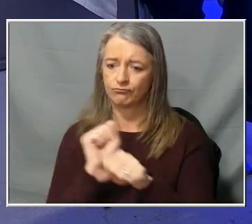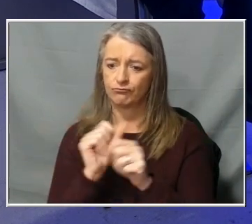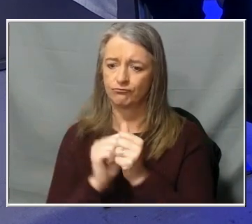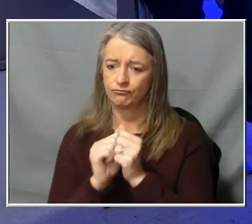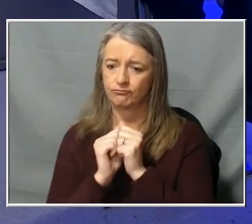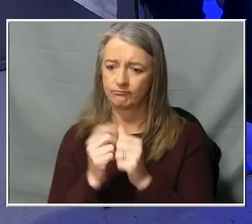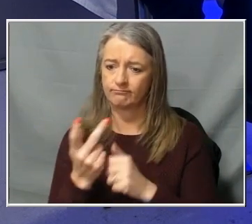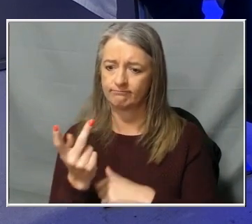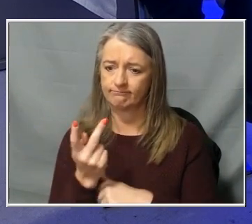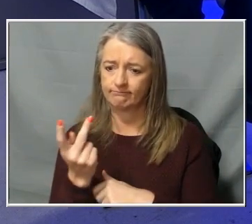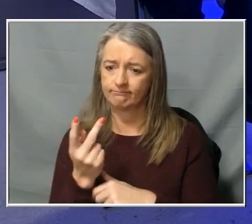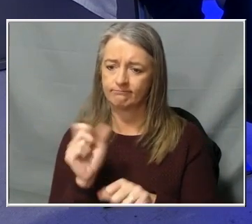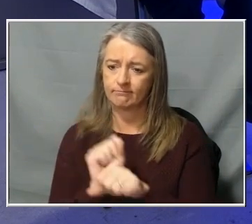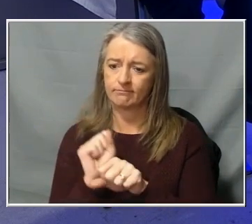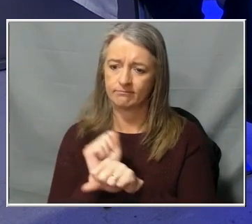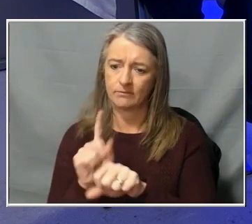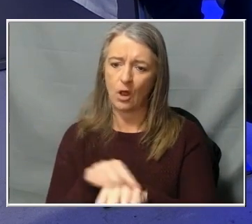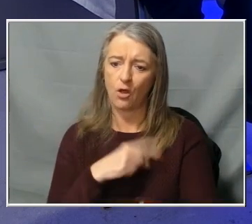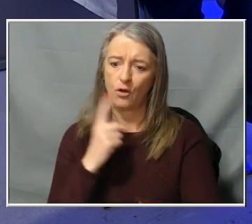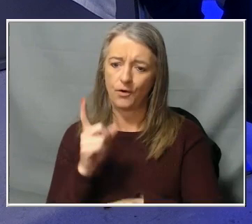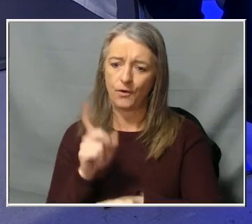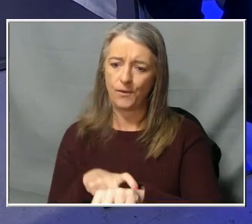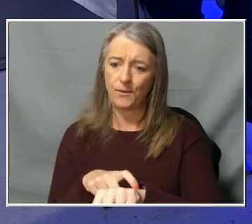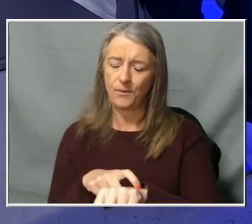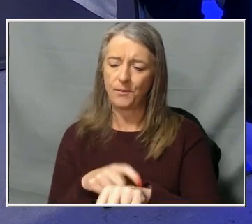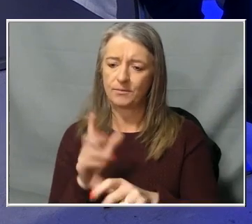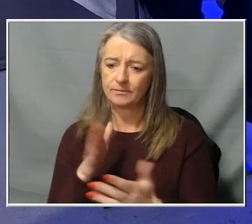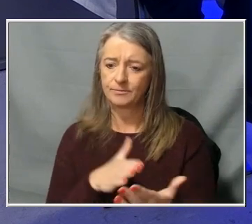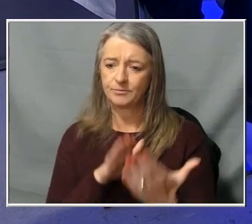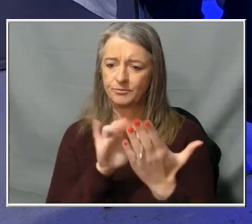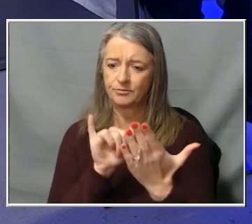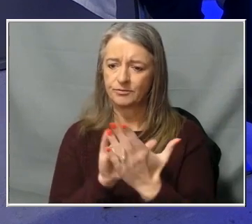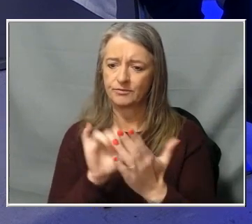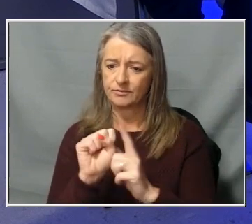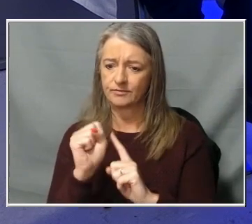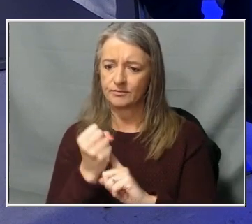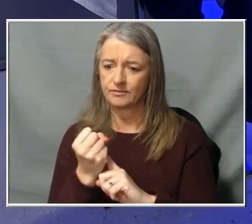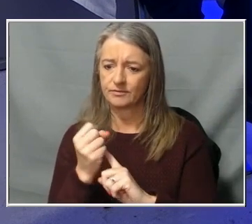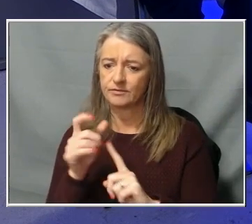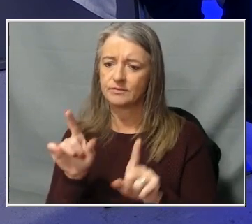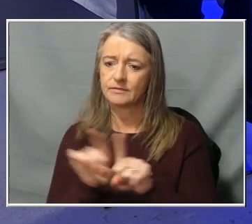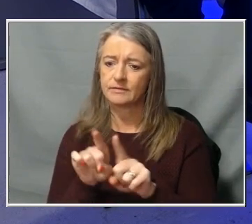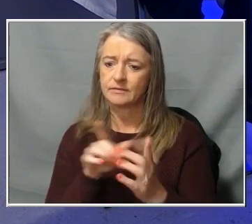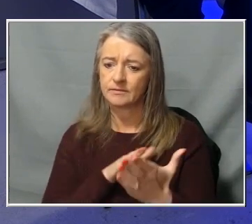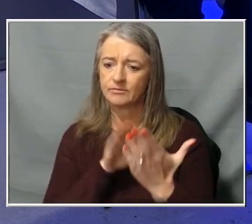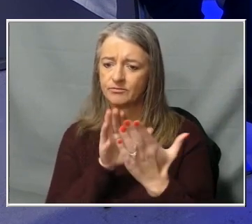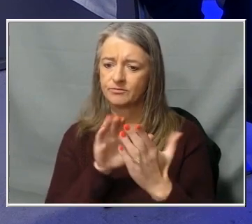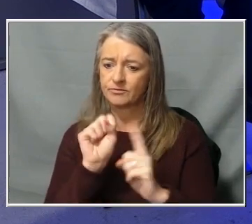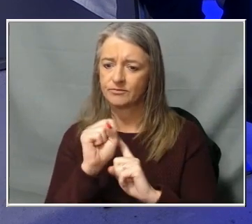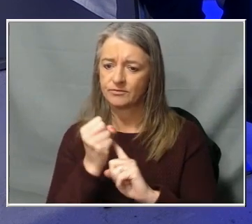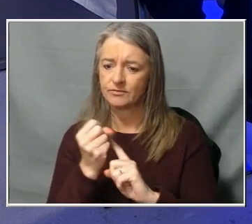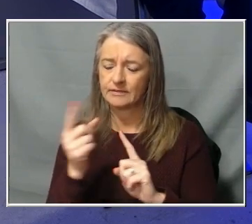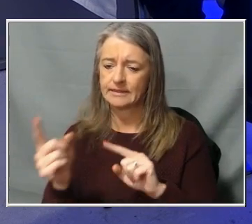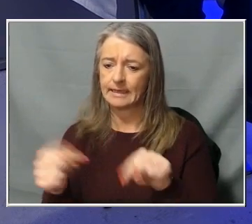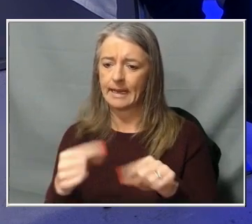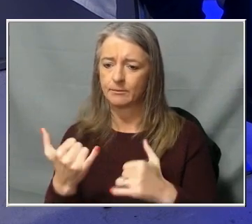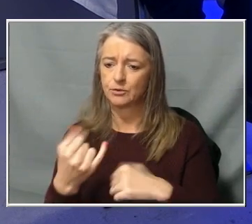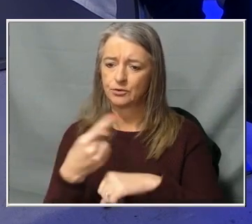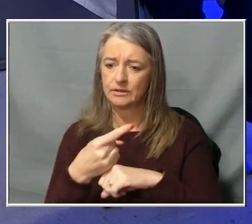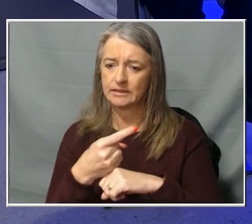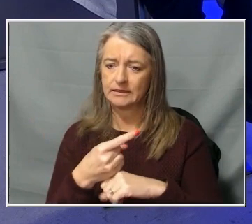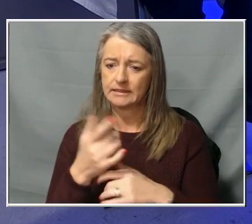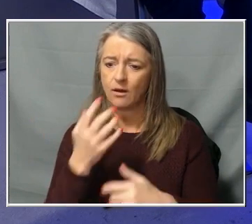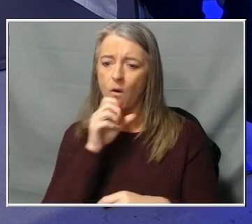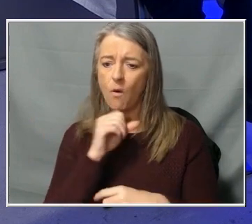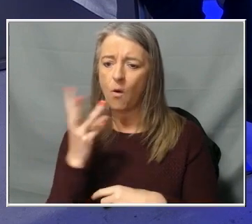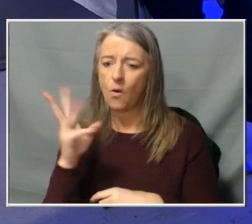working with him for a long time, and he approached this case just like he would approach a case that came in today, whether you're 60